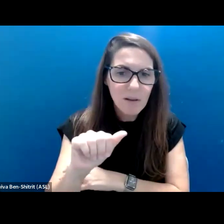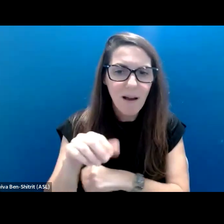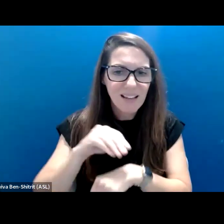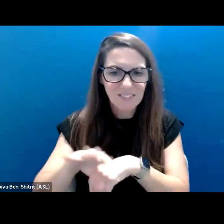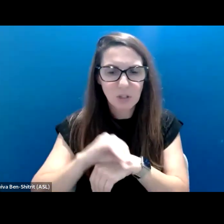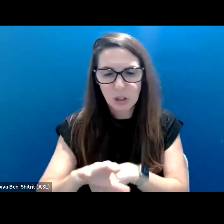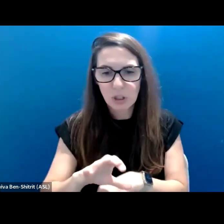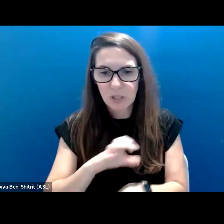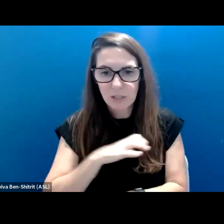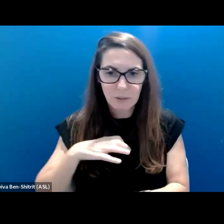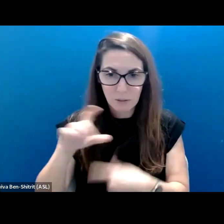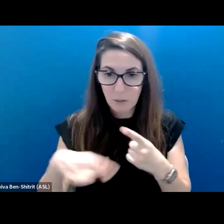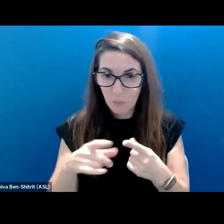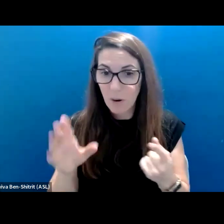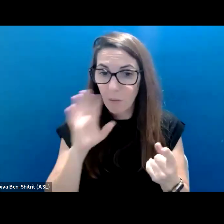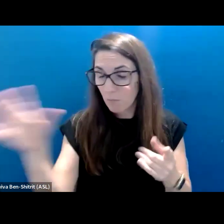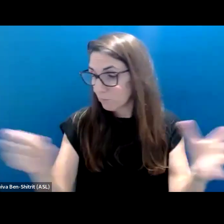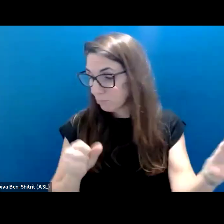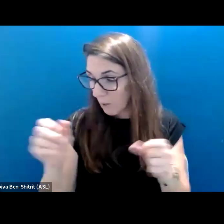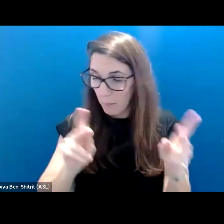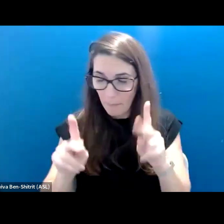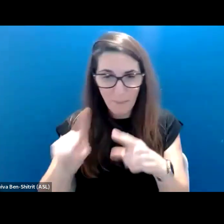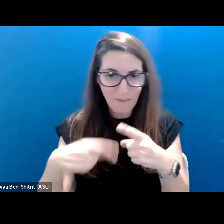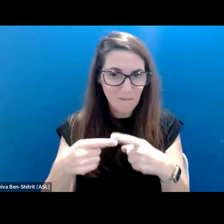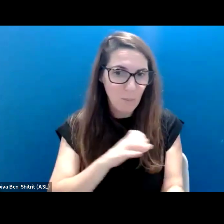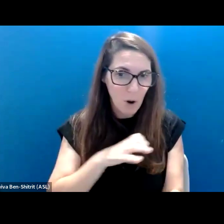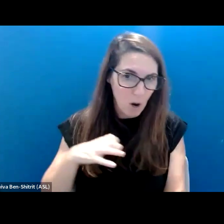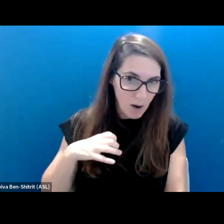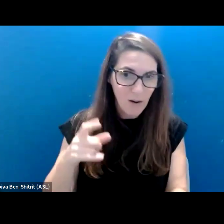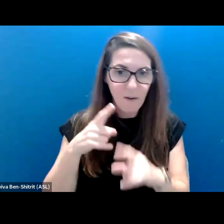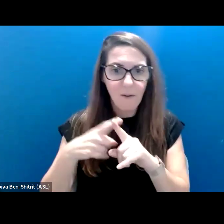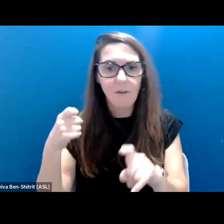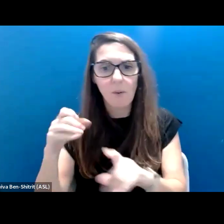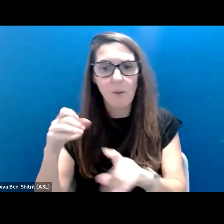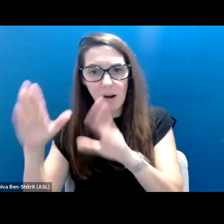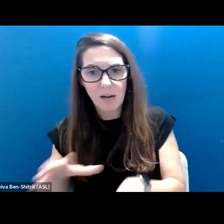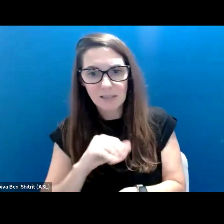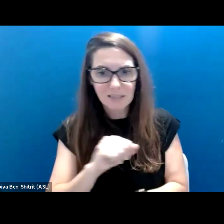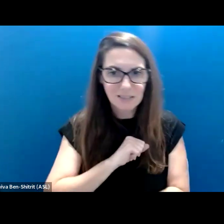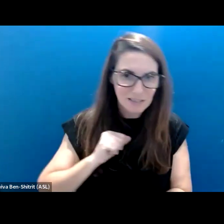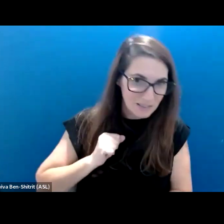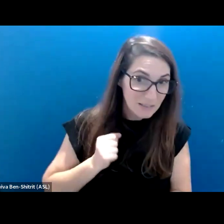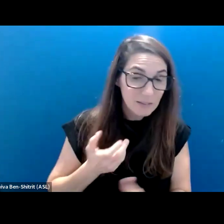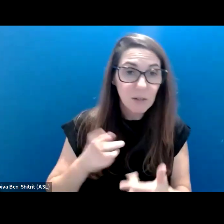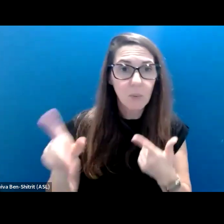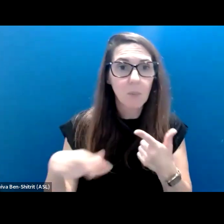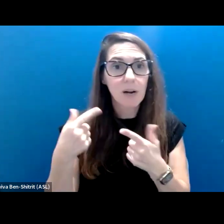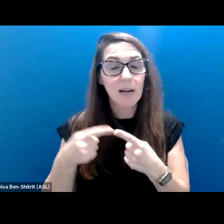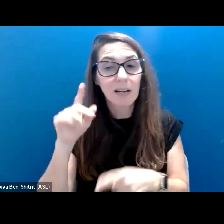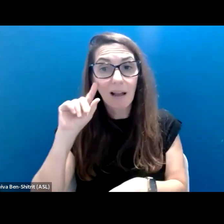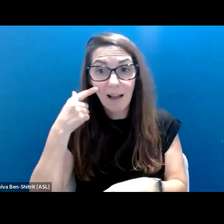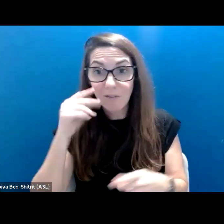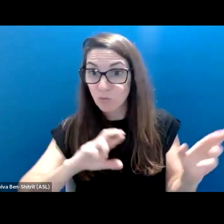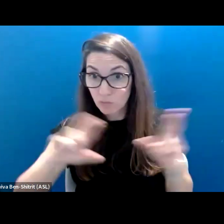maybe when they're organized, the folks from Congress, so from House Oversight and Senate HISYAC potentially. When government gets ready, maybe